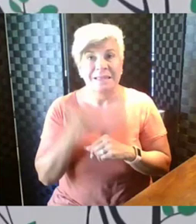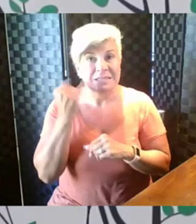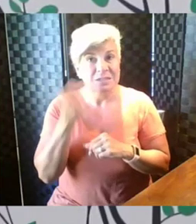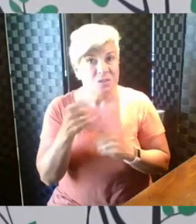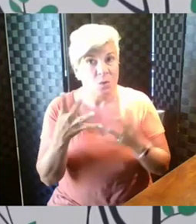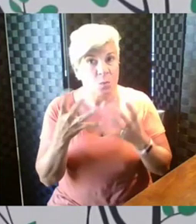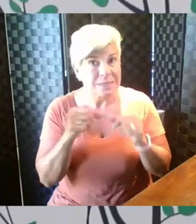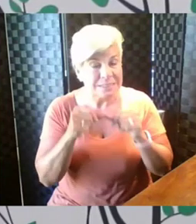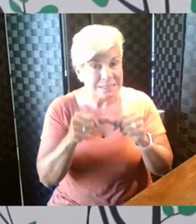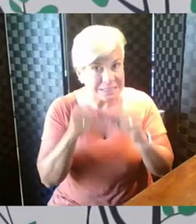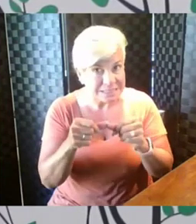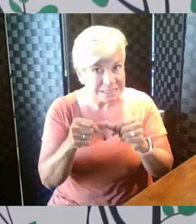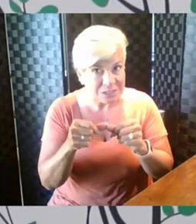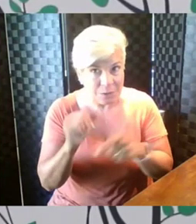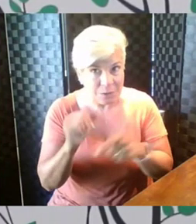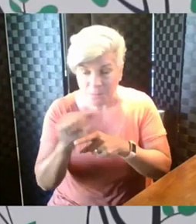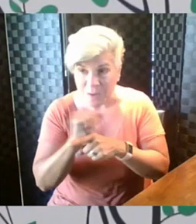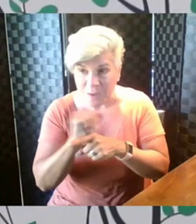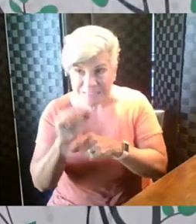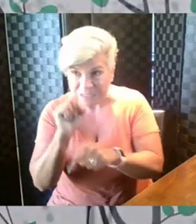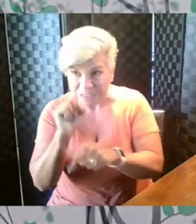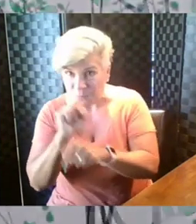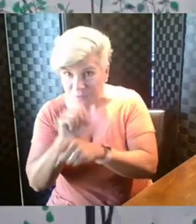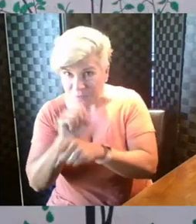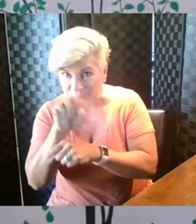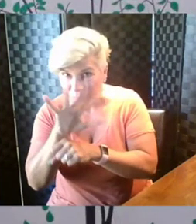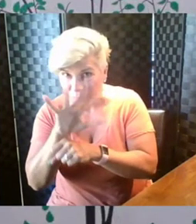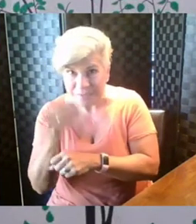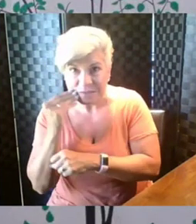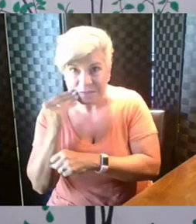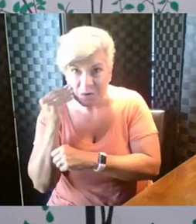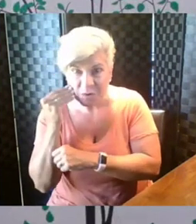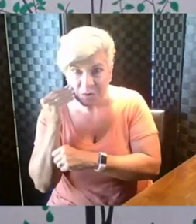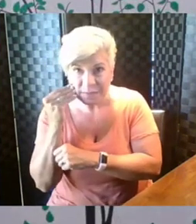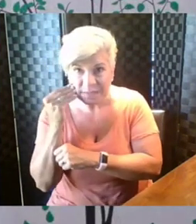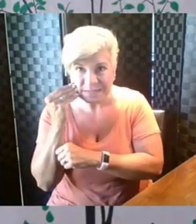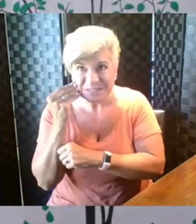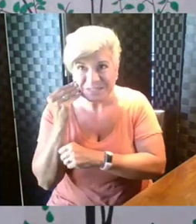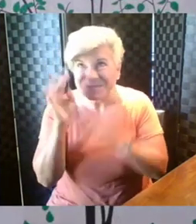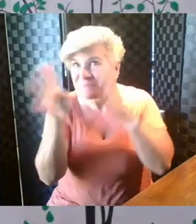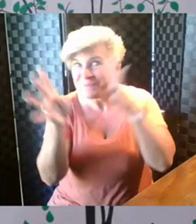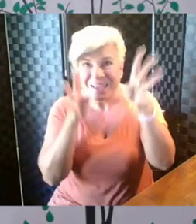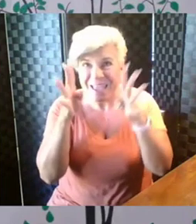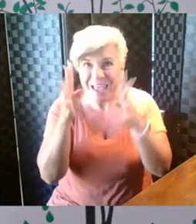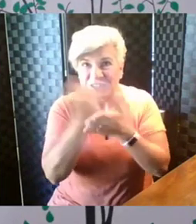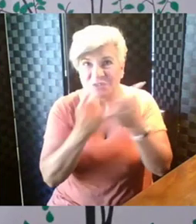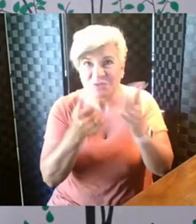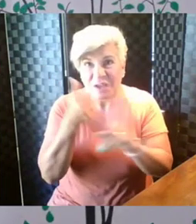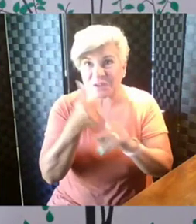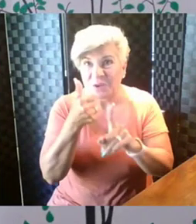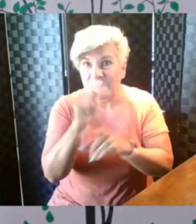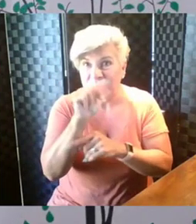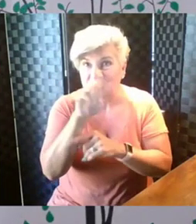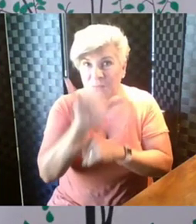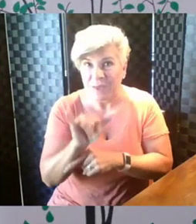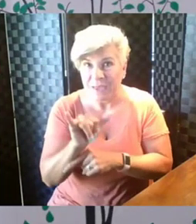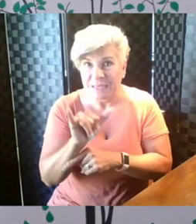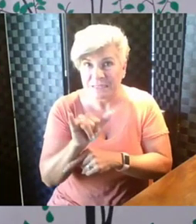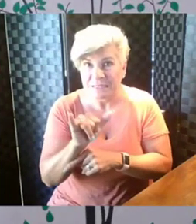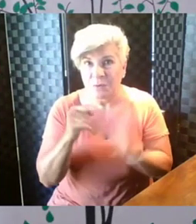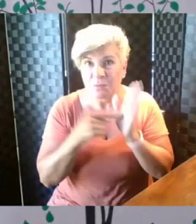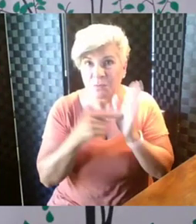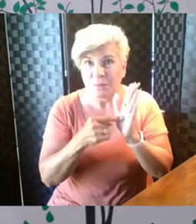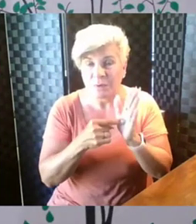If you wanted to continue working with arrays at home, you could get creative and draw your own arrays and represent